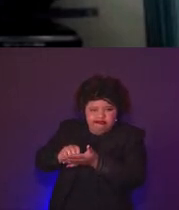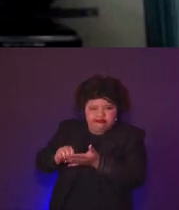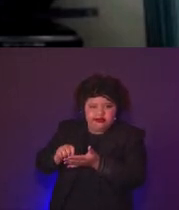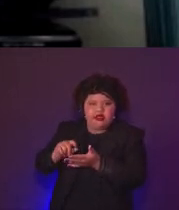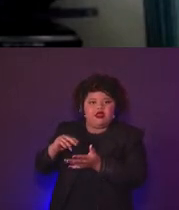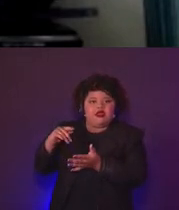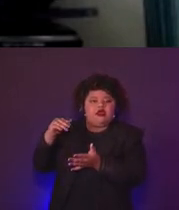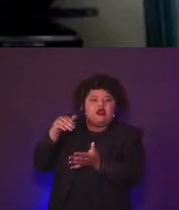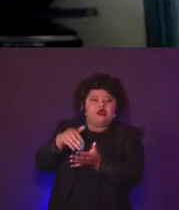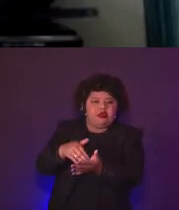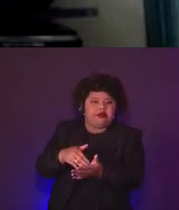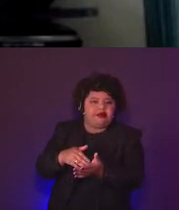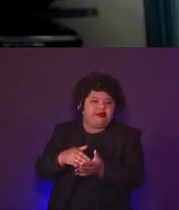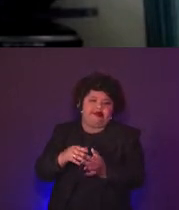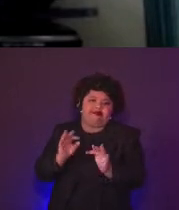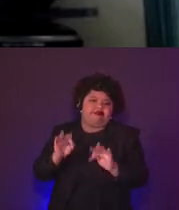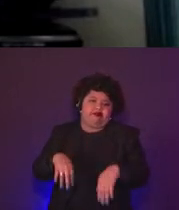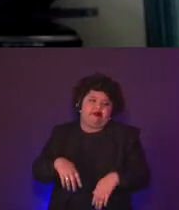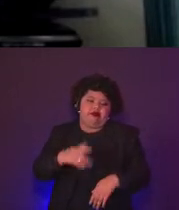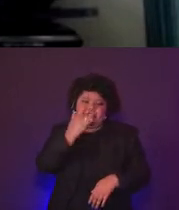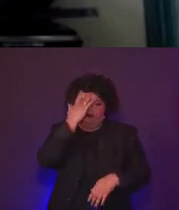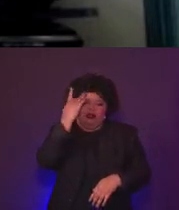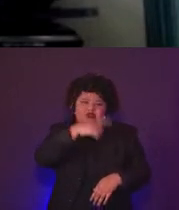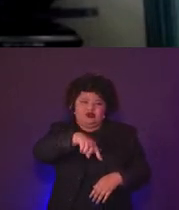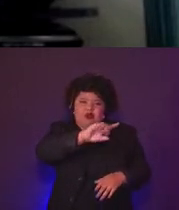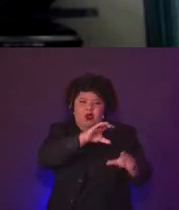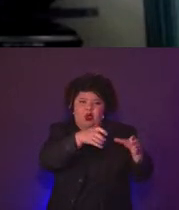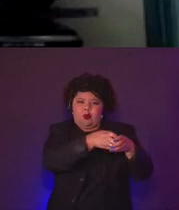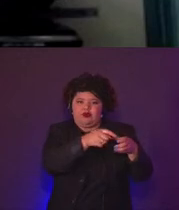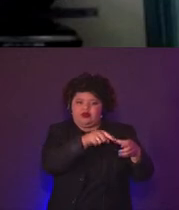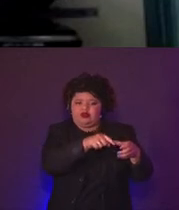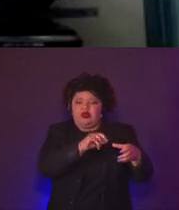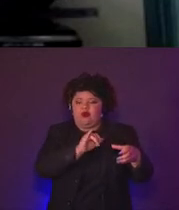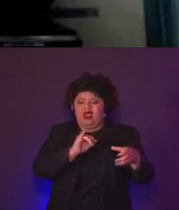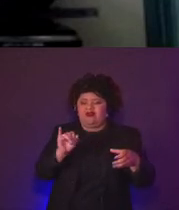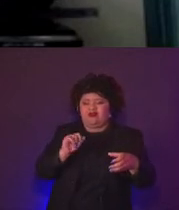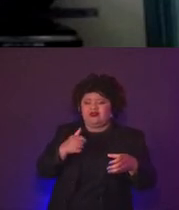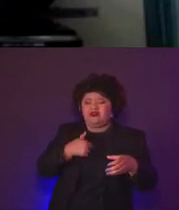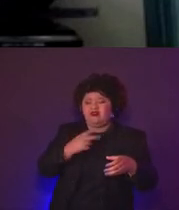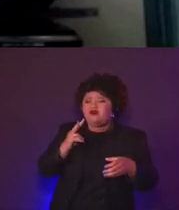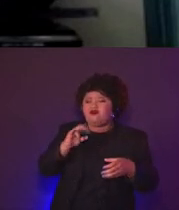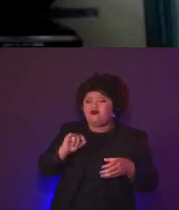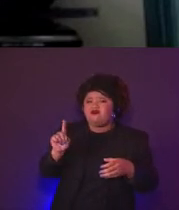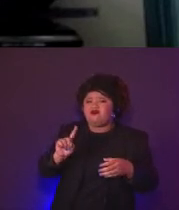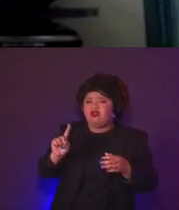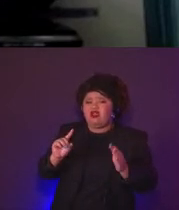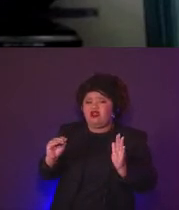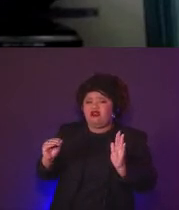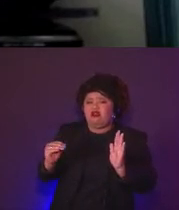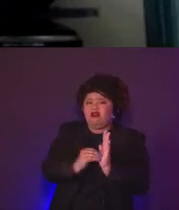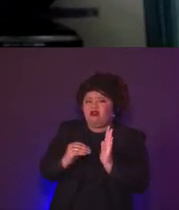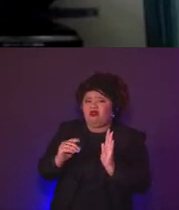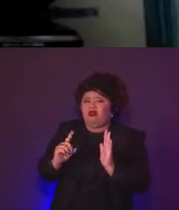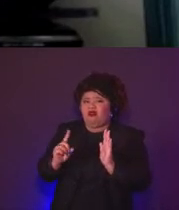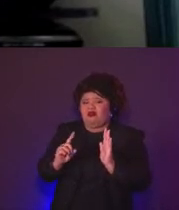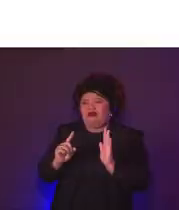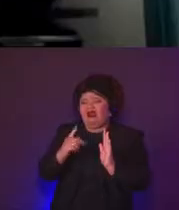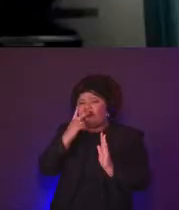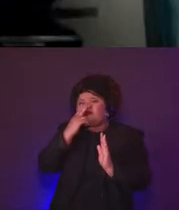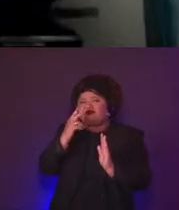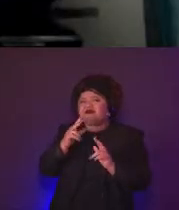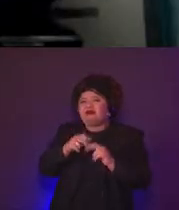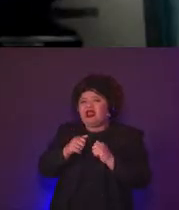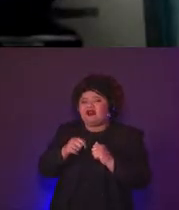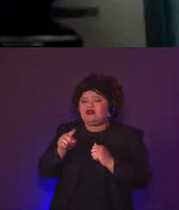said, we're not going to award a Pulitzer to anybody who's used a computer in a news story.